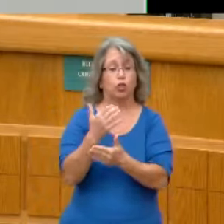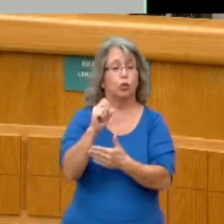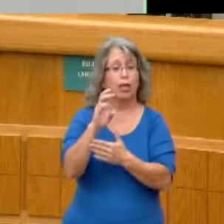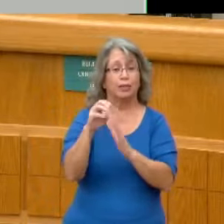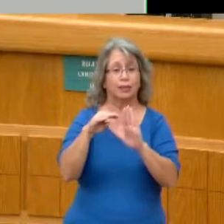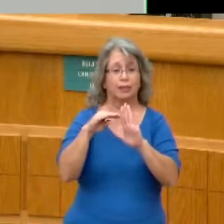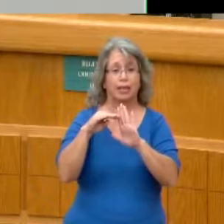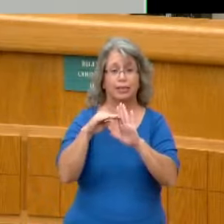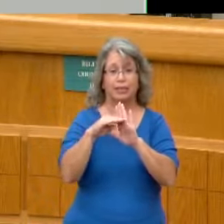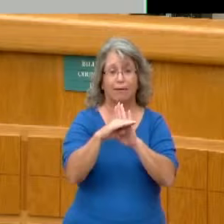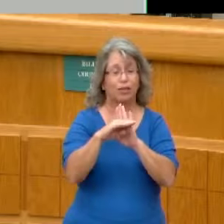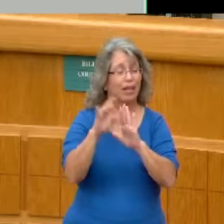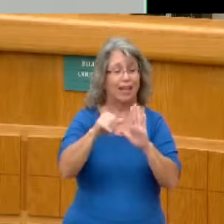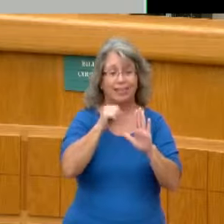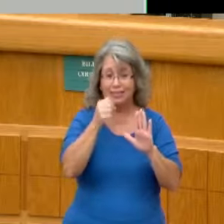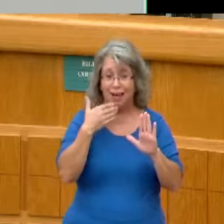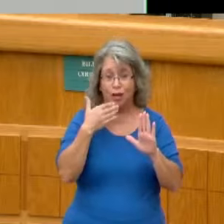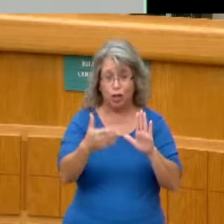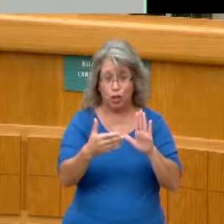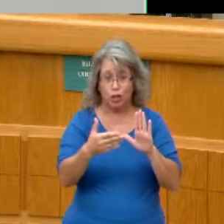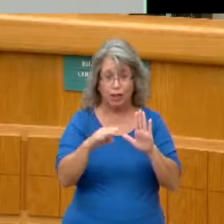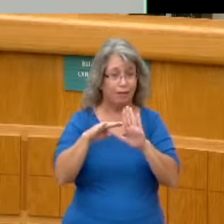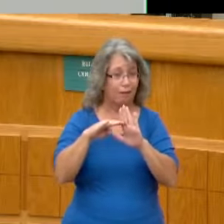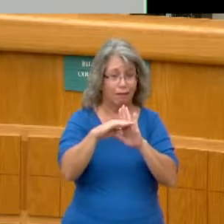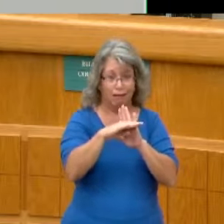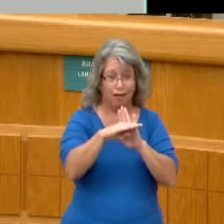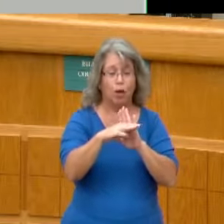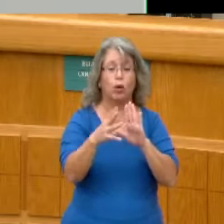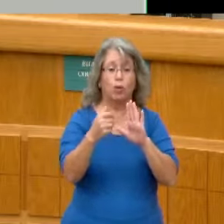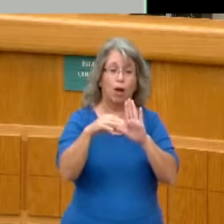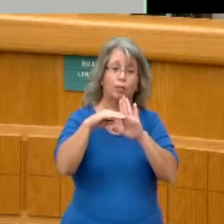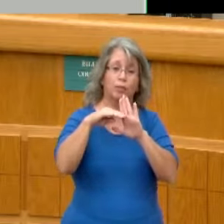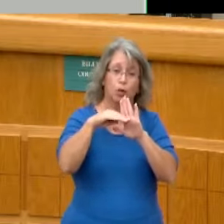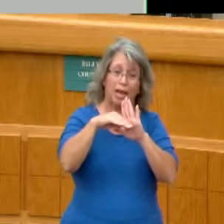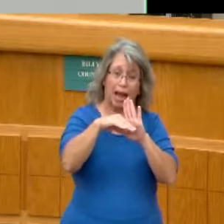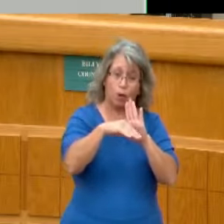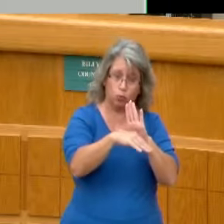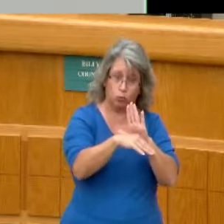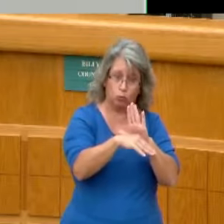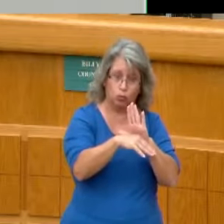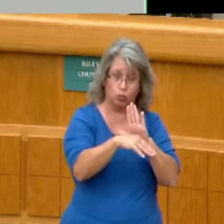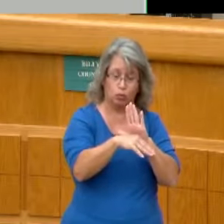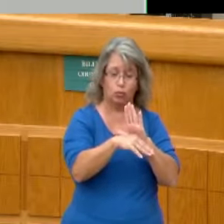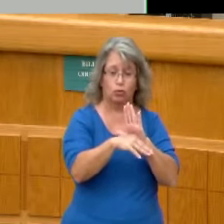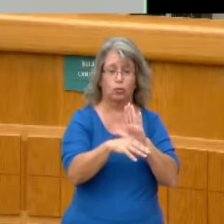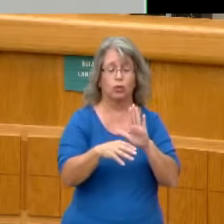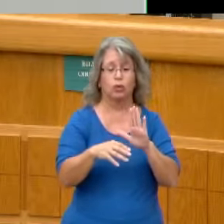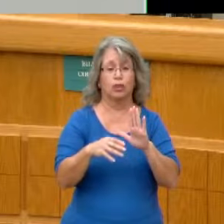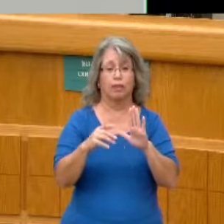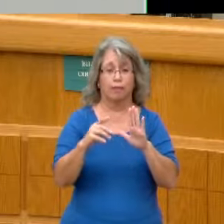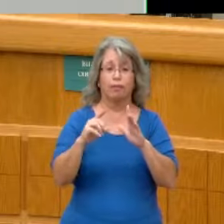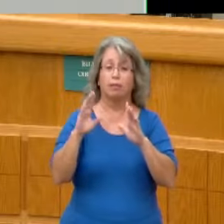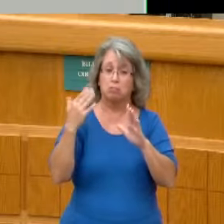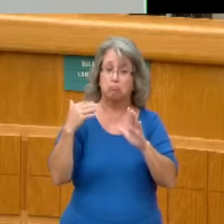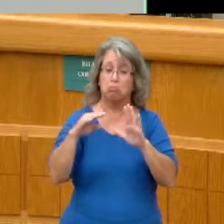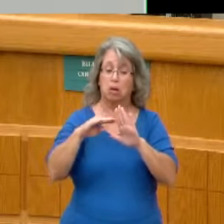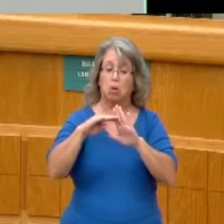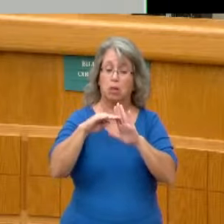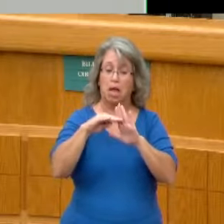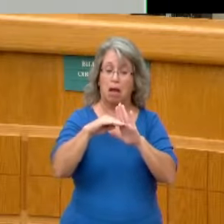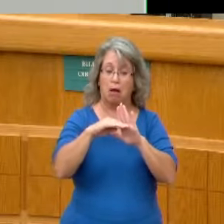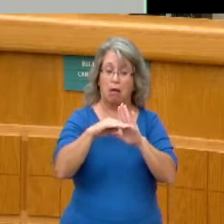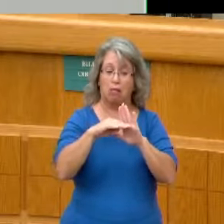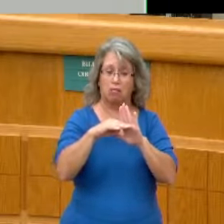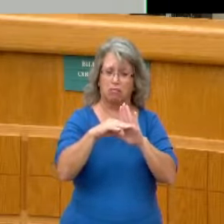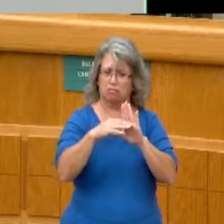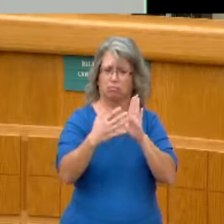down. Right, so if we're going down, we want them to keep going down, but they didn't, they leveled off. So hopefully that changes